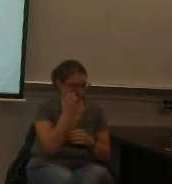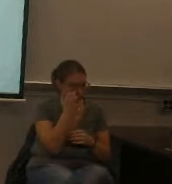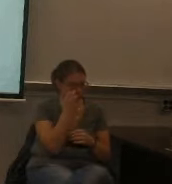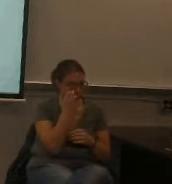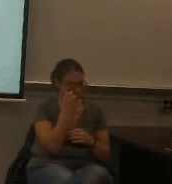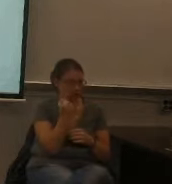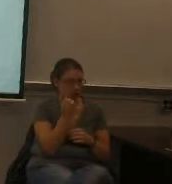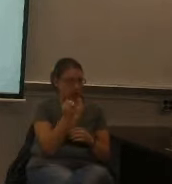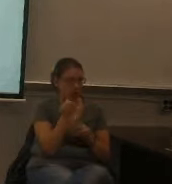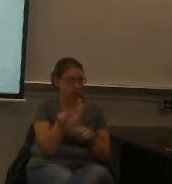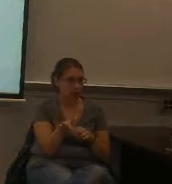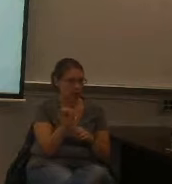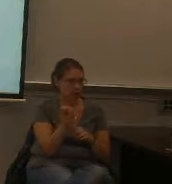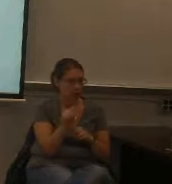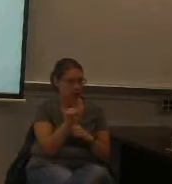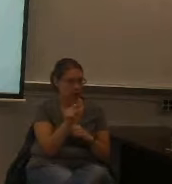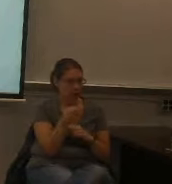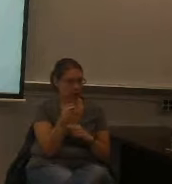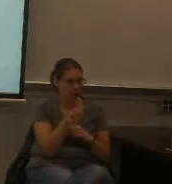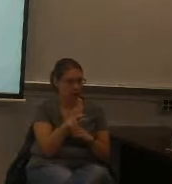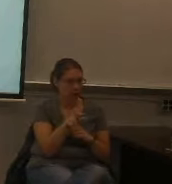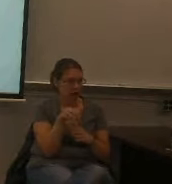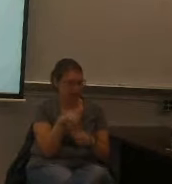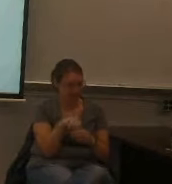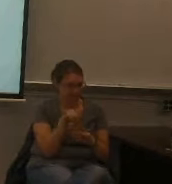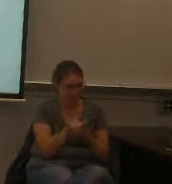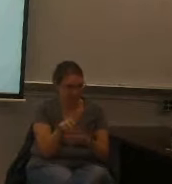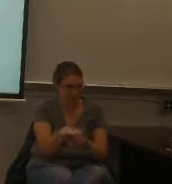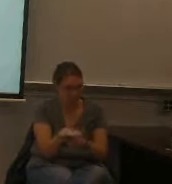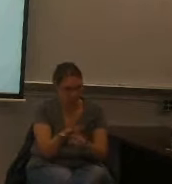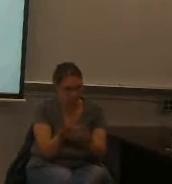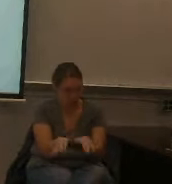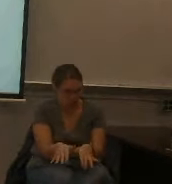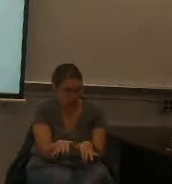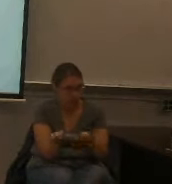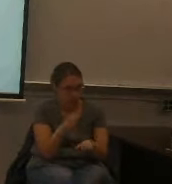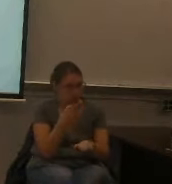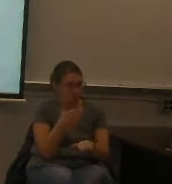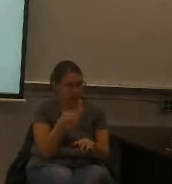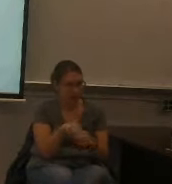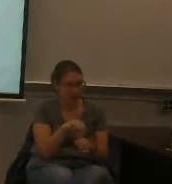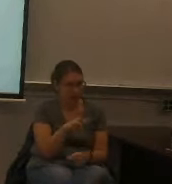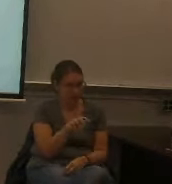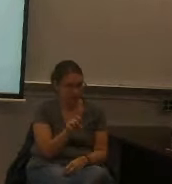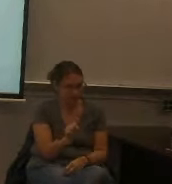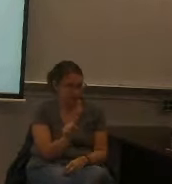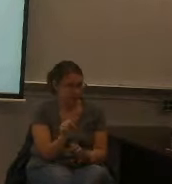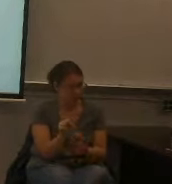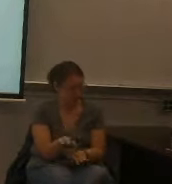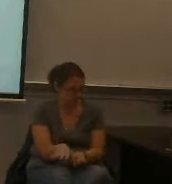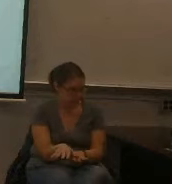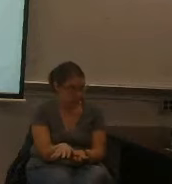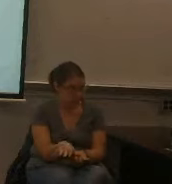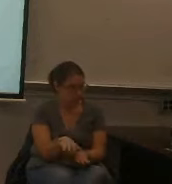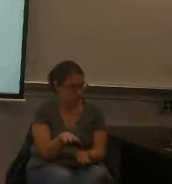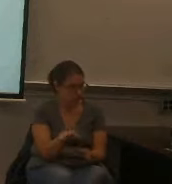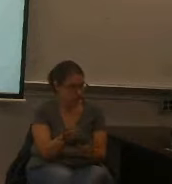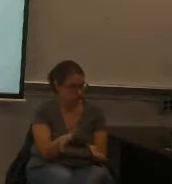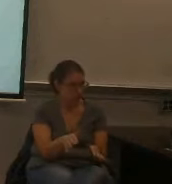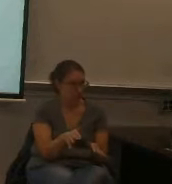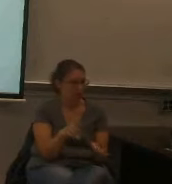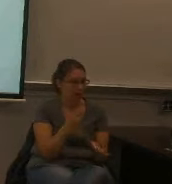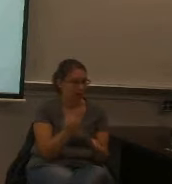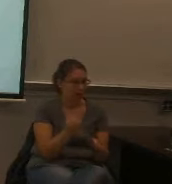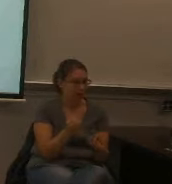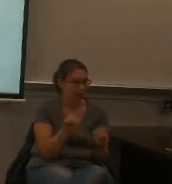selecting for a weedy species, that weedy strain that does well in basically fish ponds, right? But